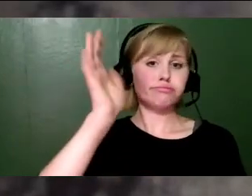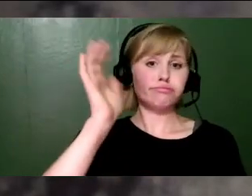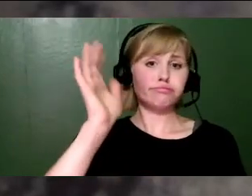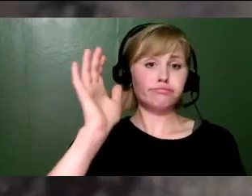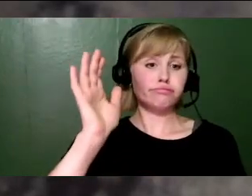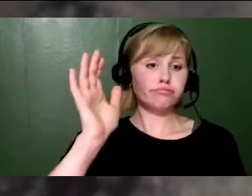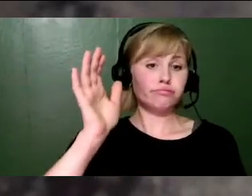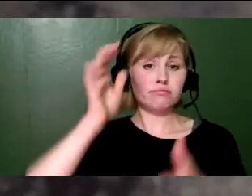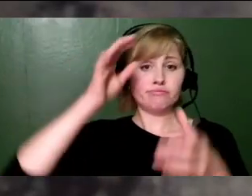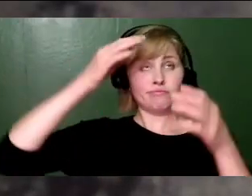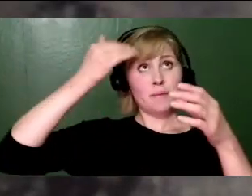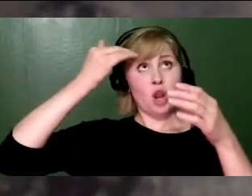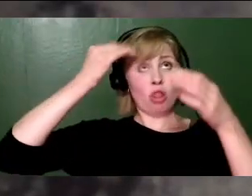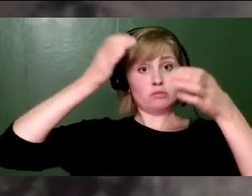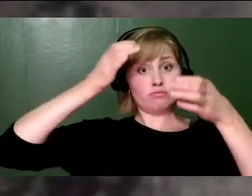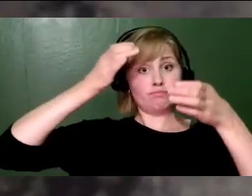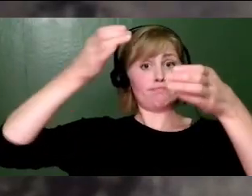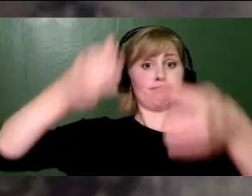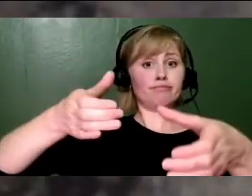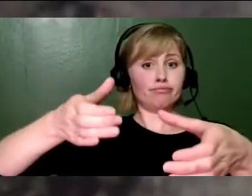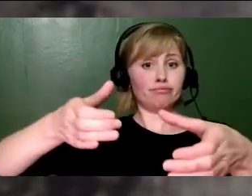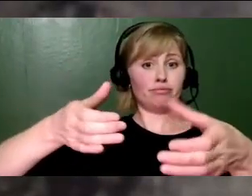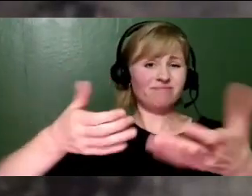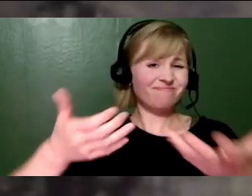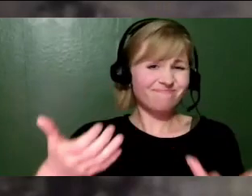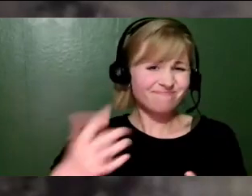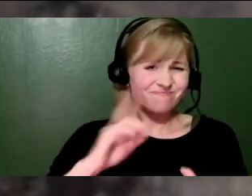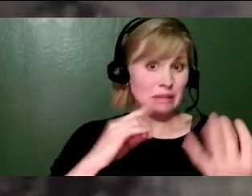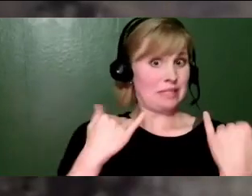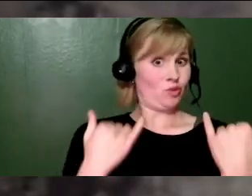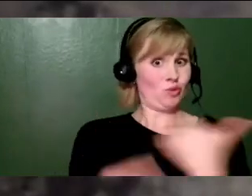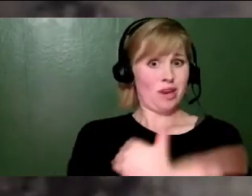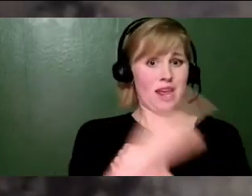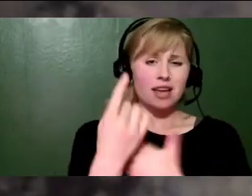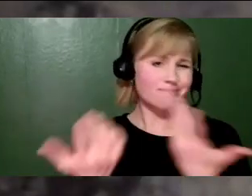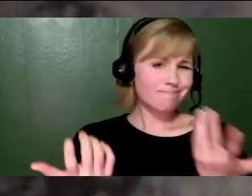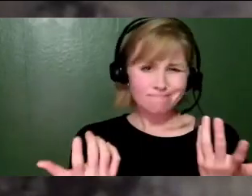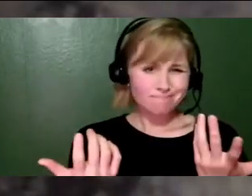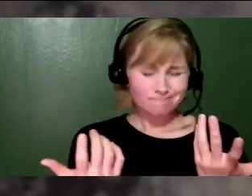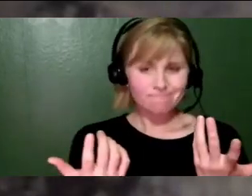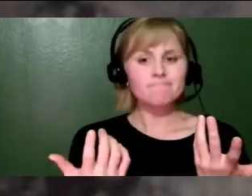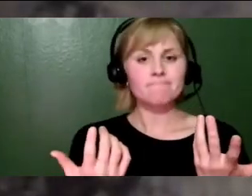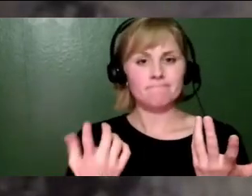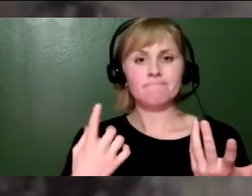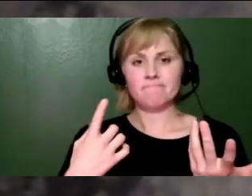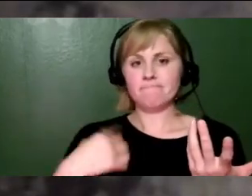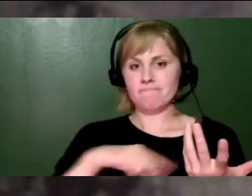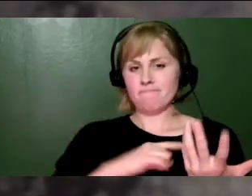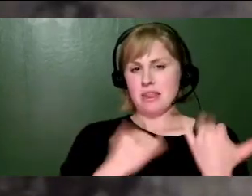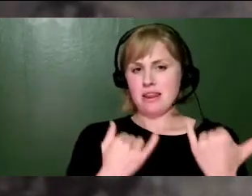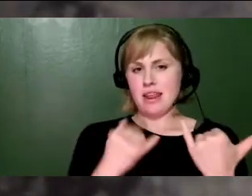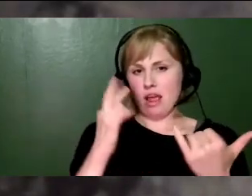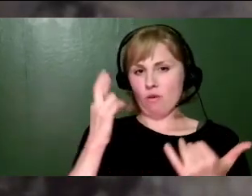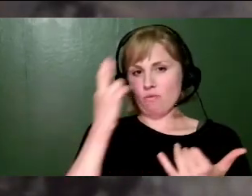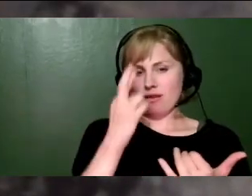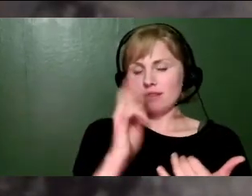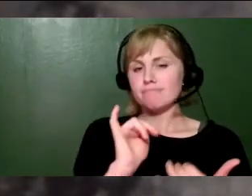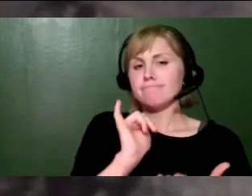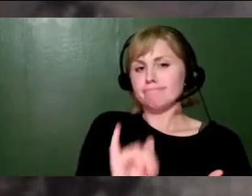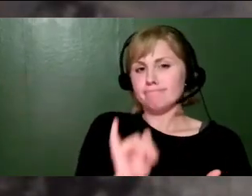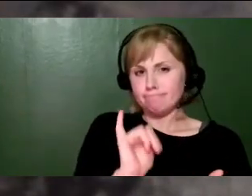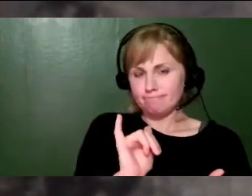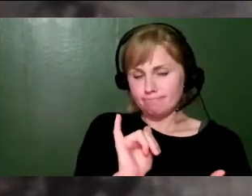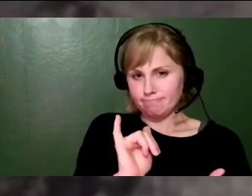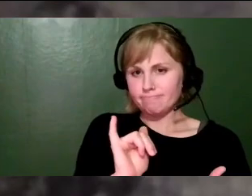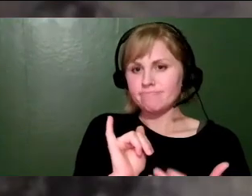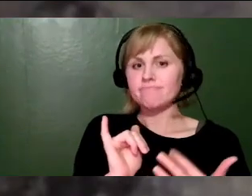cases. So I think that for many of us and people I've talked to, we realize there's kind of a core of what we're going to do each